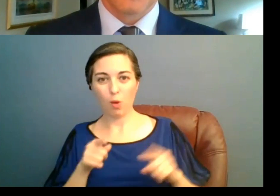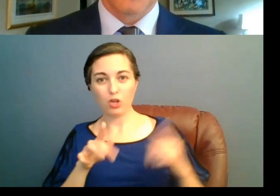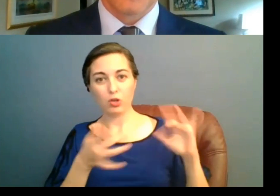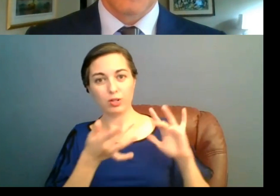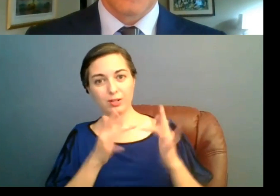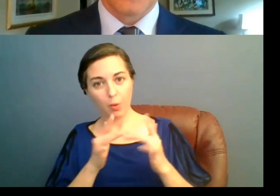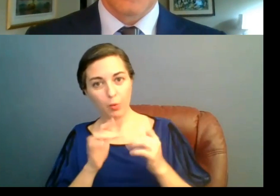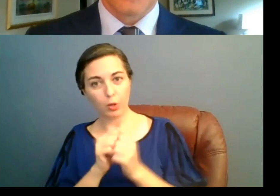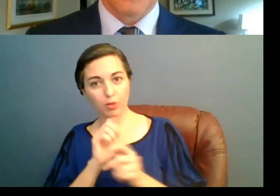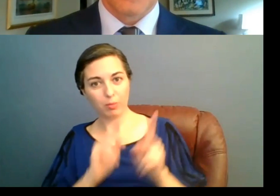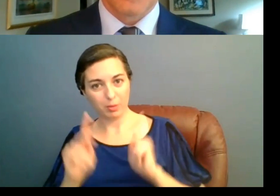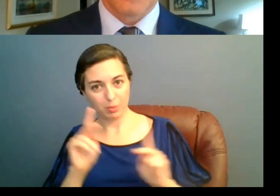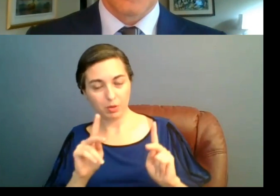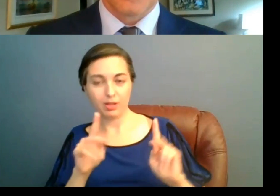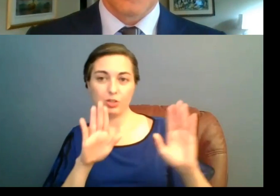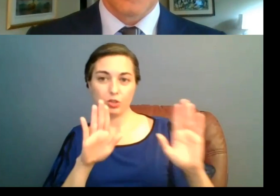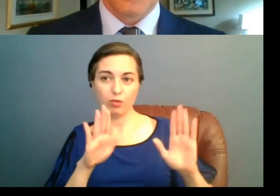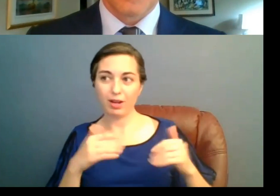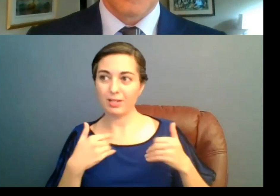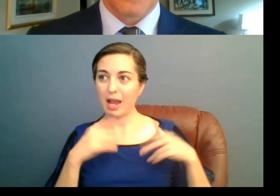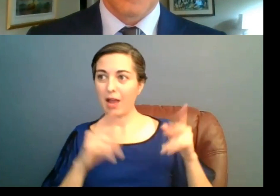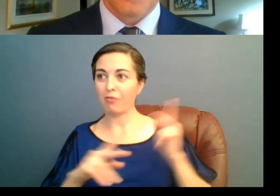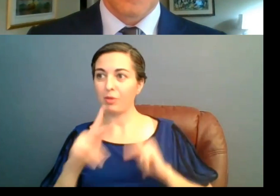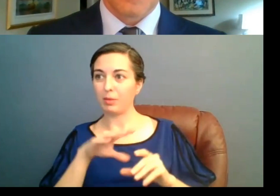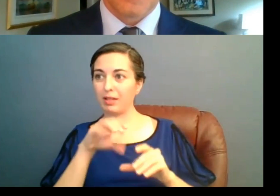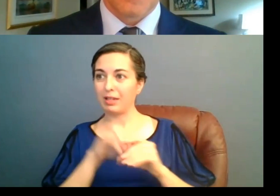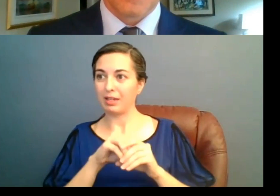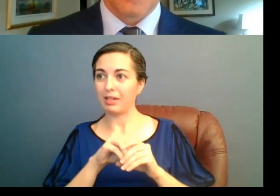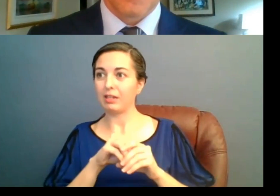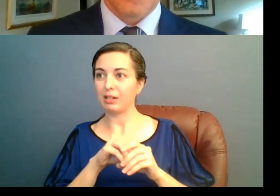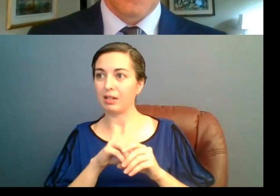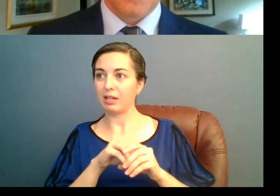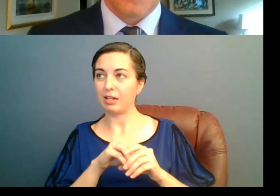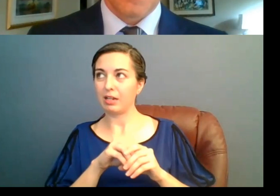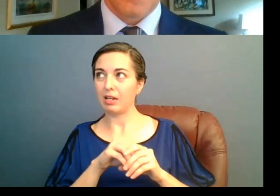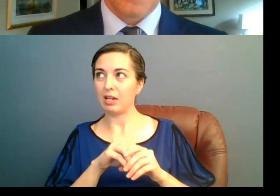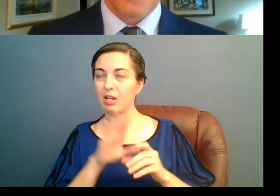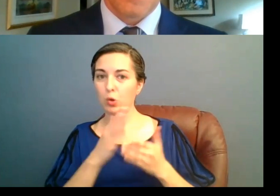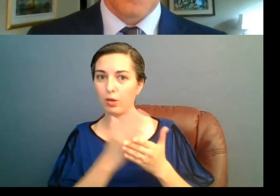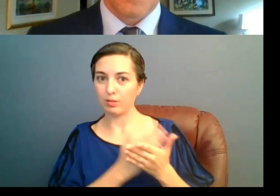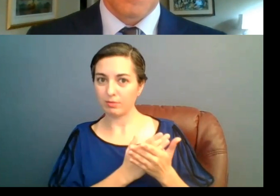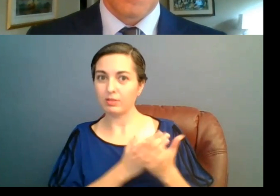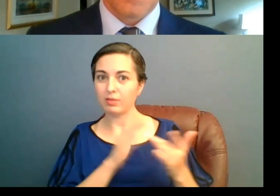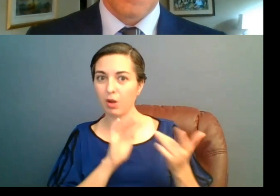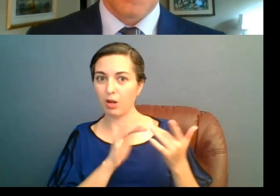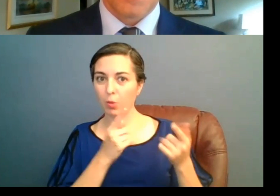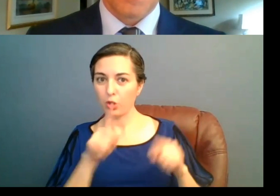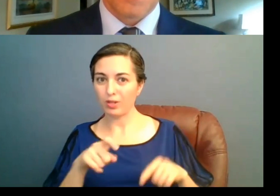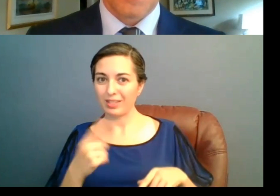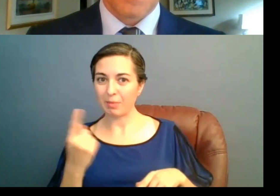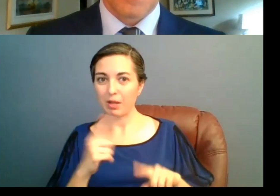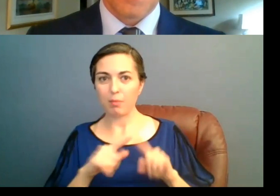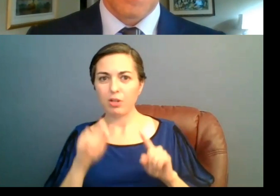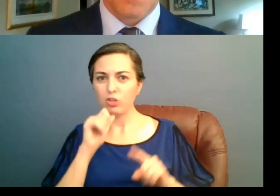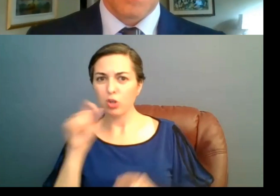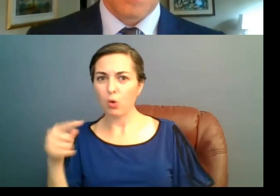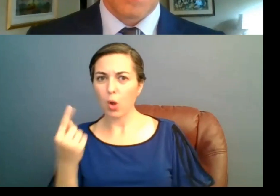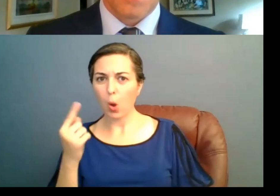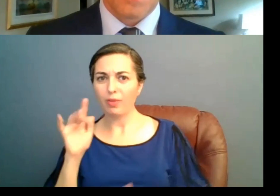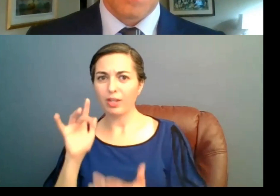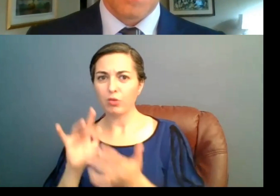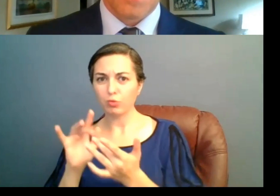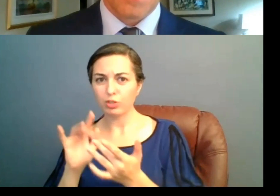great to have those people in your court when you need something, but also you don't only want to be reaching out to people when you need a